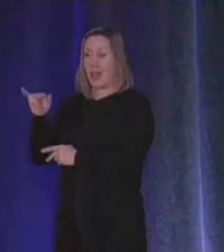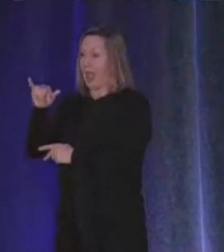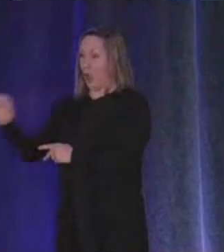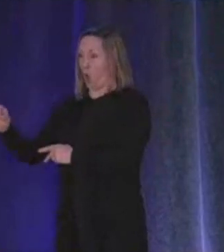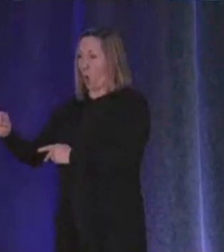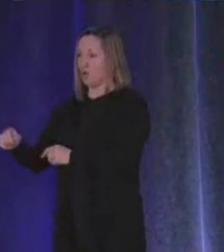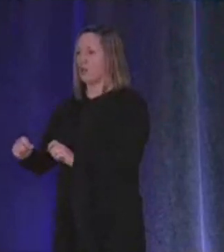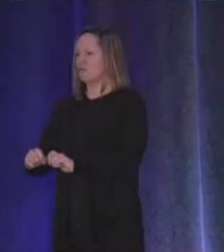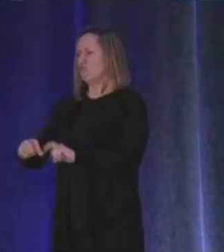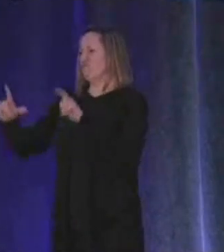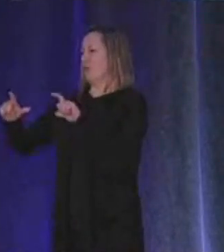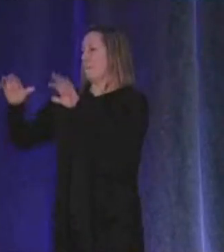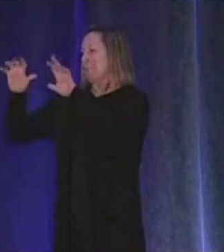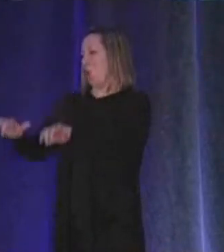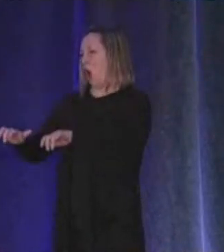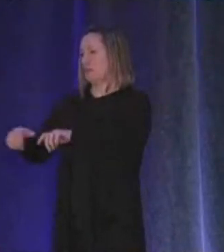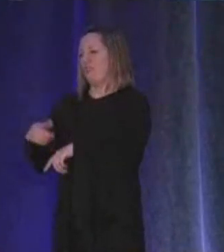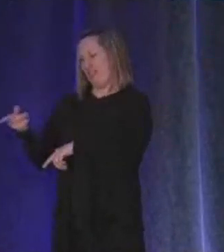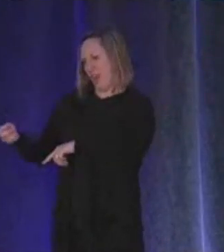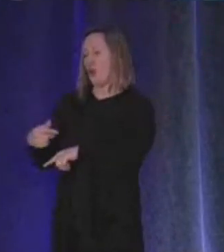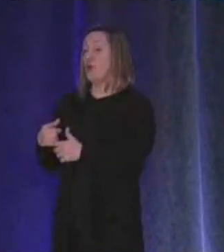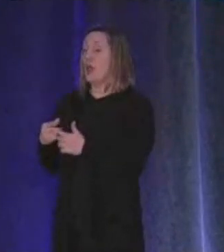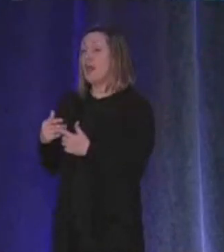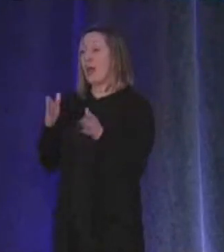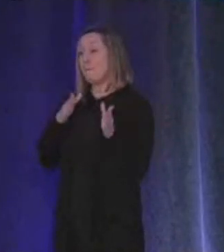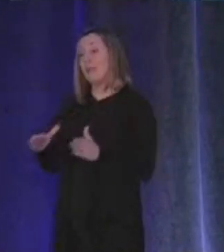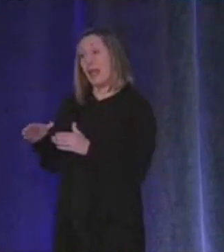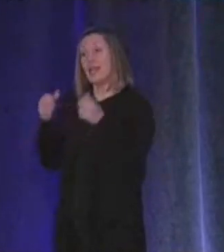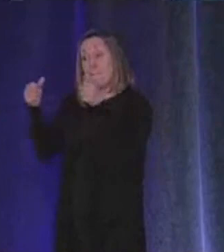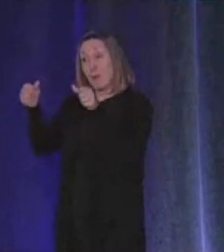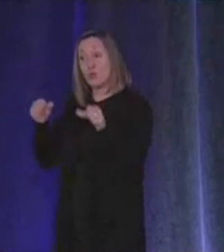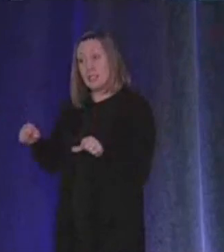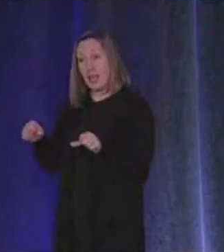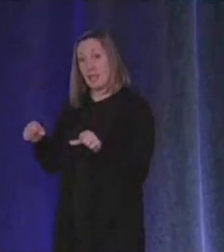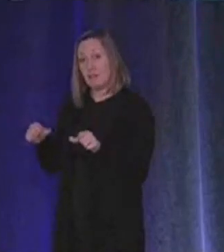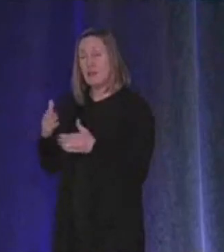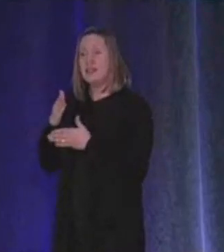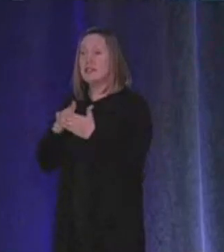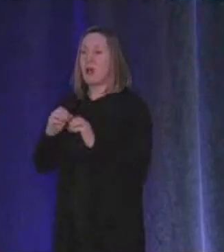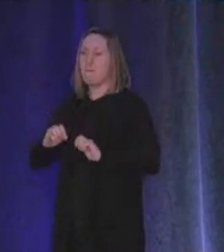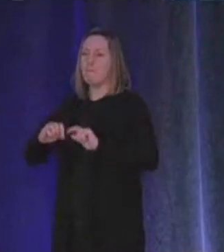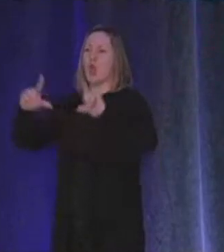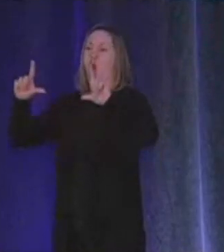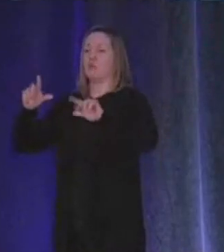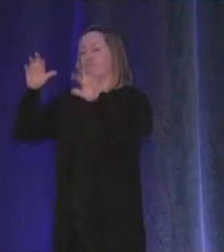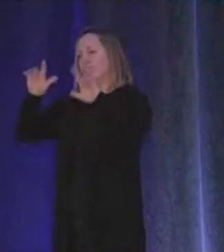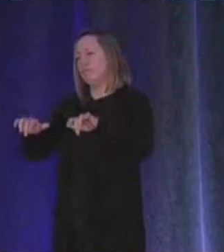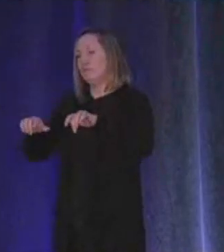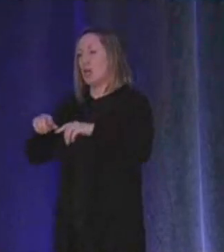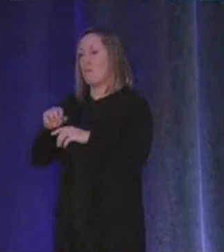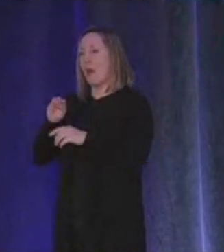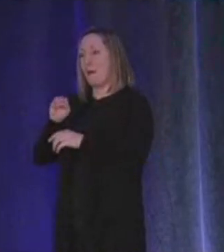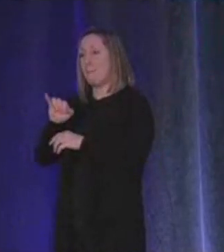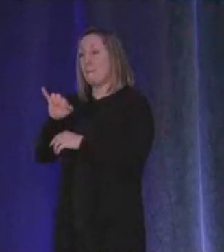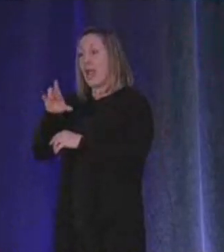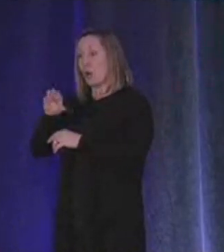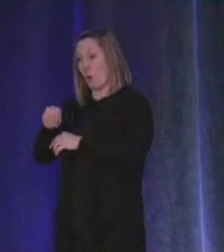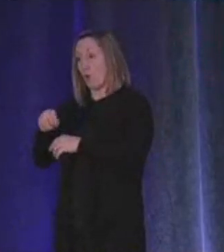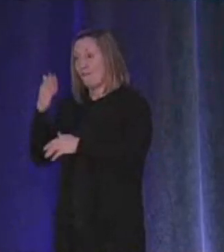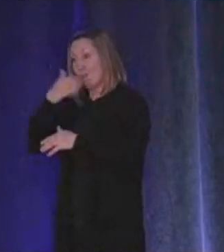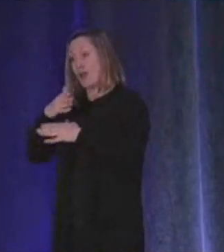website at Rotational Labs. And I actually am planning on posting some blog posts about micro frontends going forward.